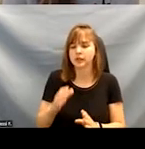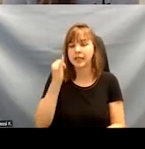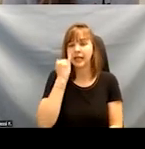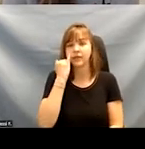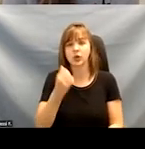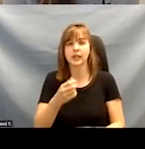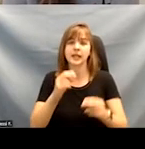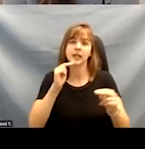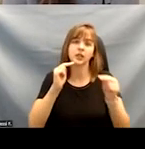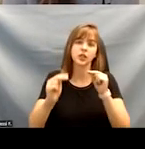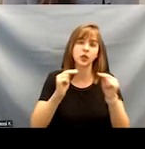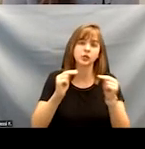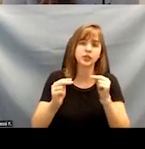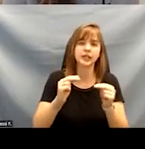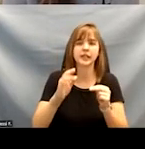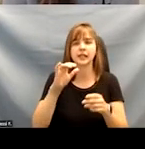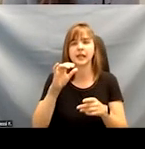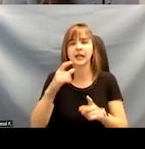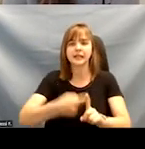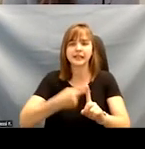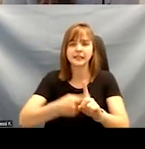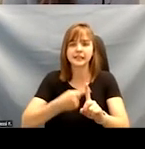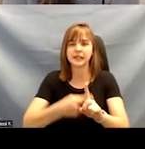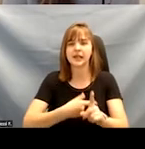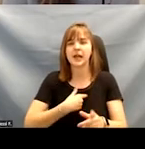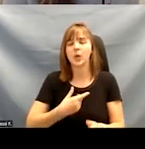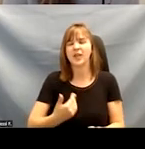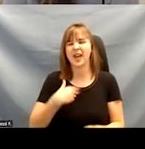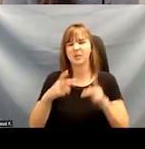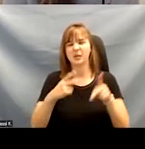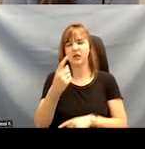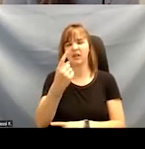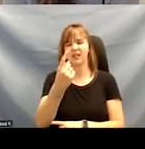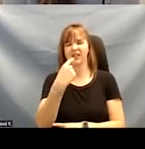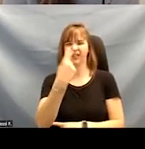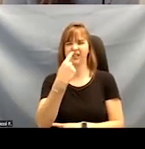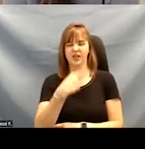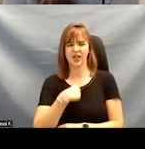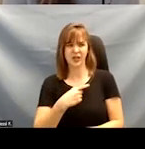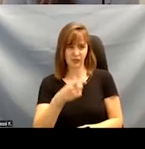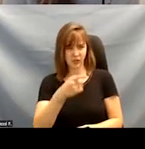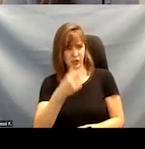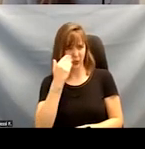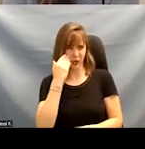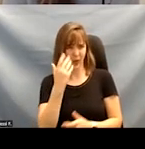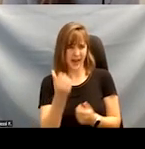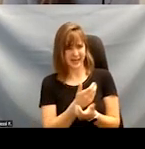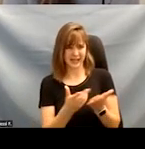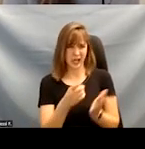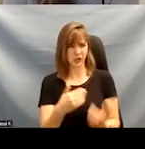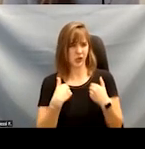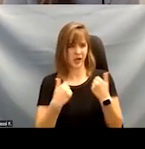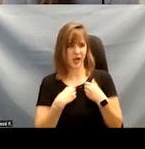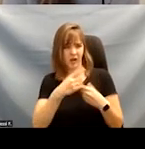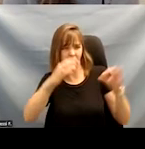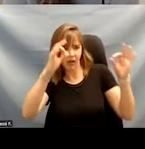us, you know, what do you guys know about the lease terms? Like, you have to do this much deposit or this, which, you know, we're just trying to